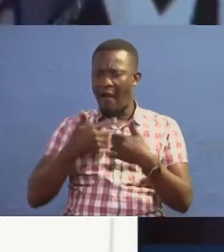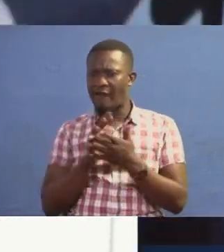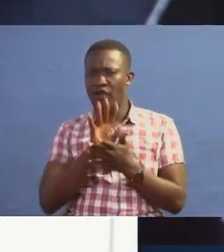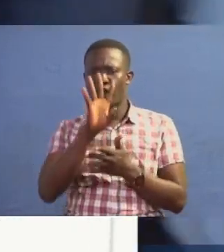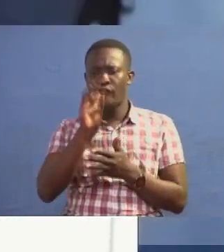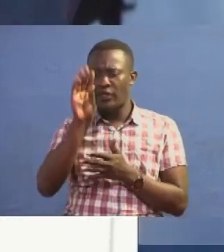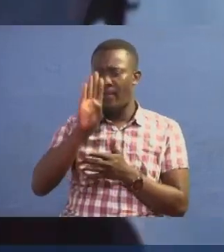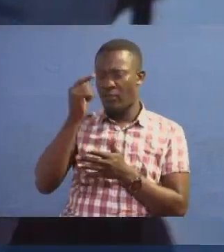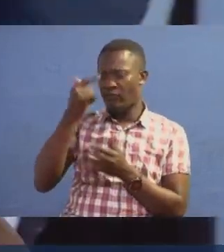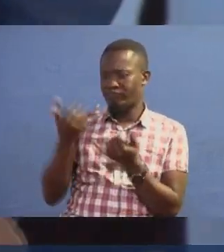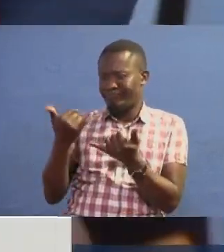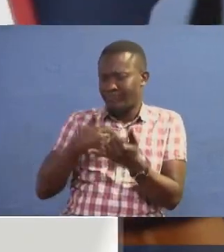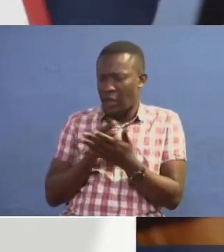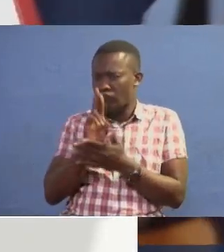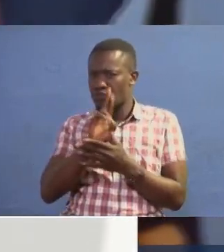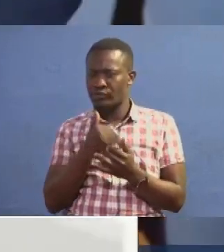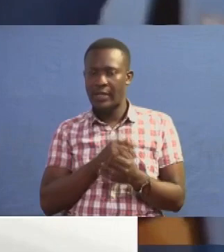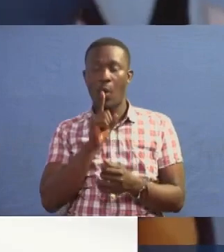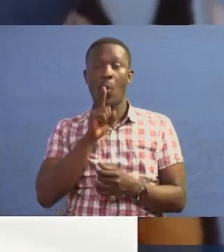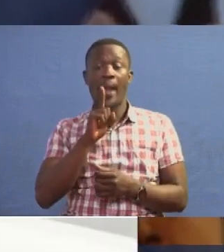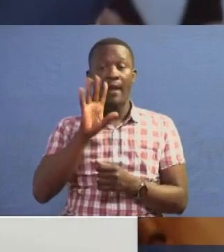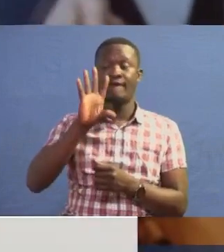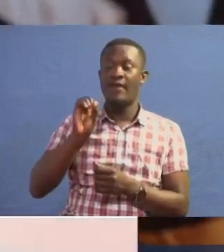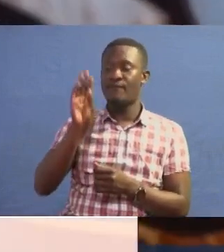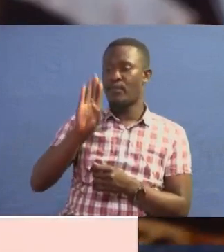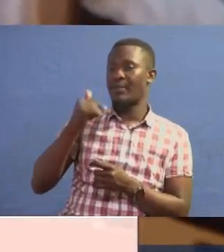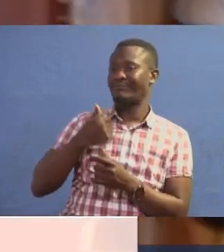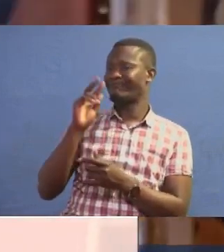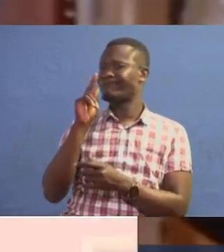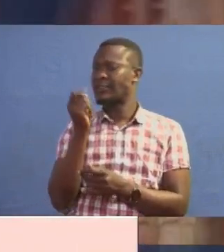for recurrent expenditure and 105 billion Kenya